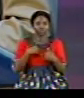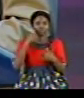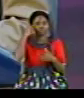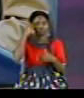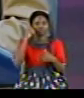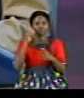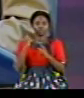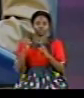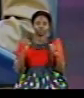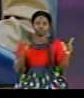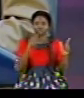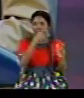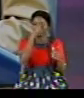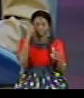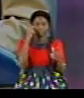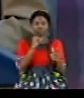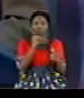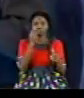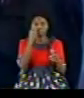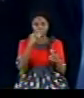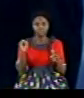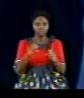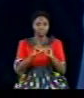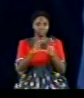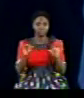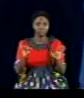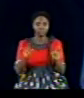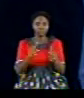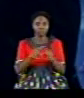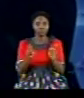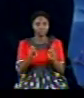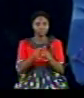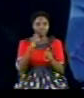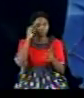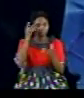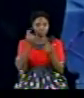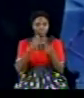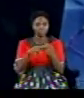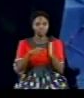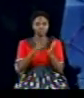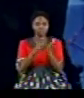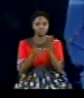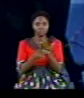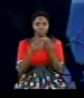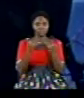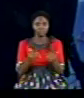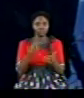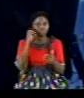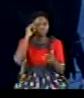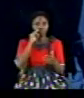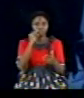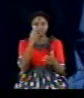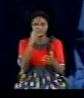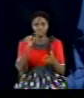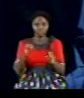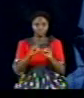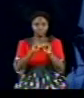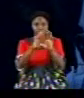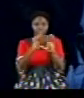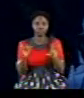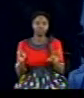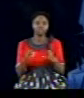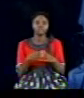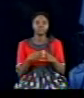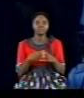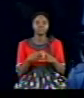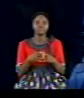clearly. But as he came to this crusade, now he's seeing clearly. God has done it, so he's giving glory